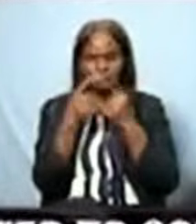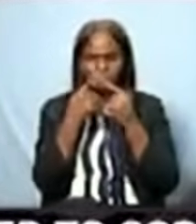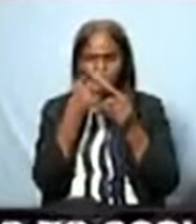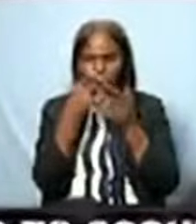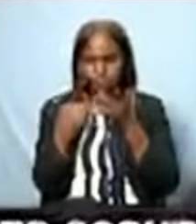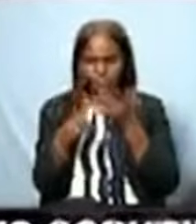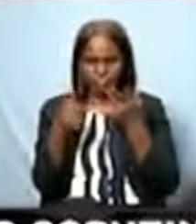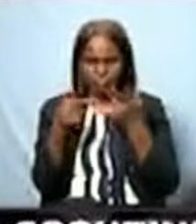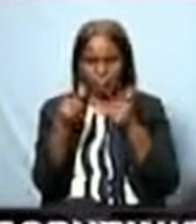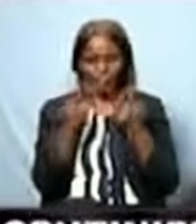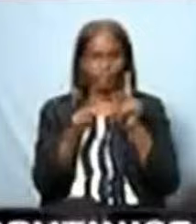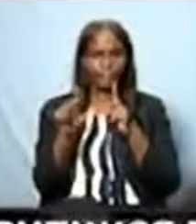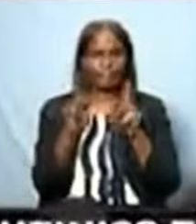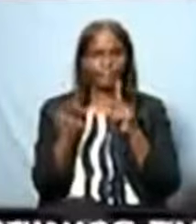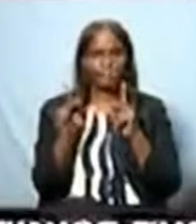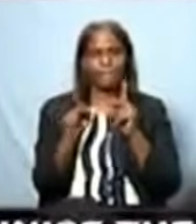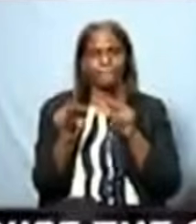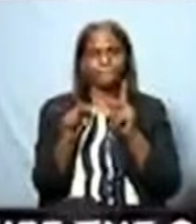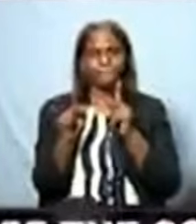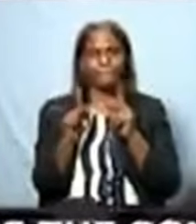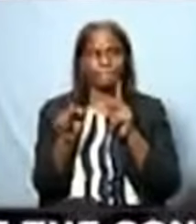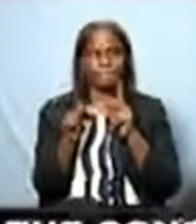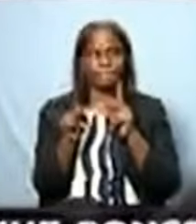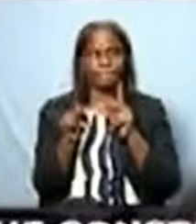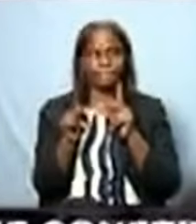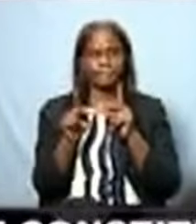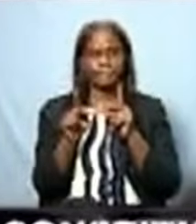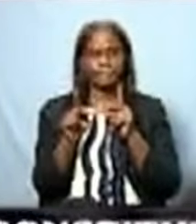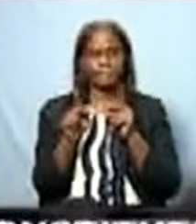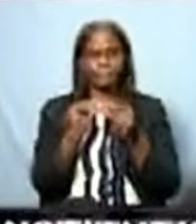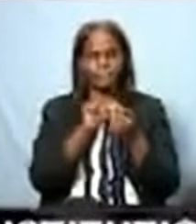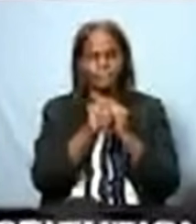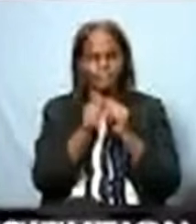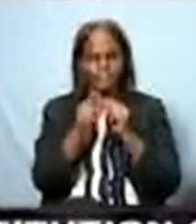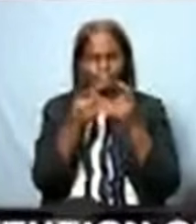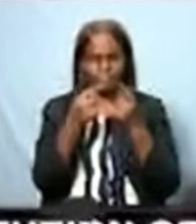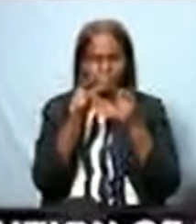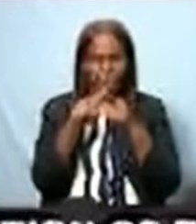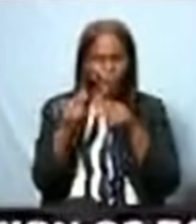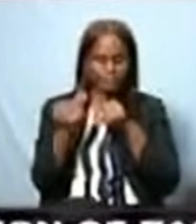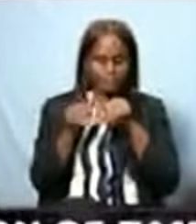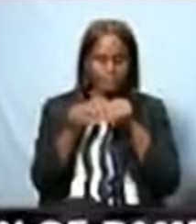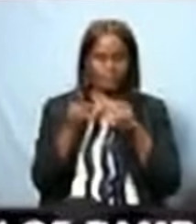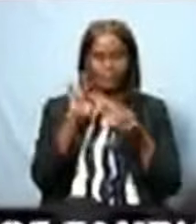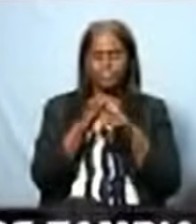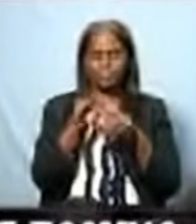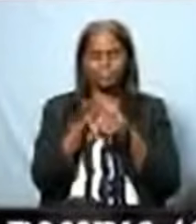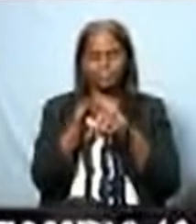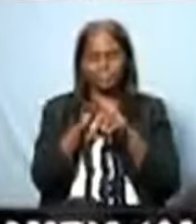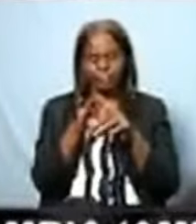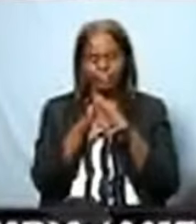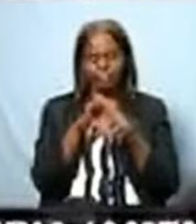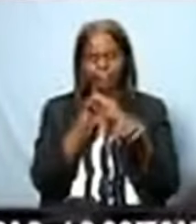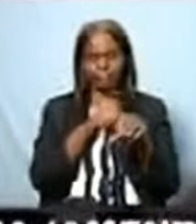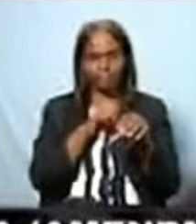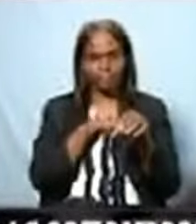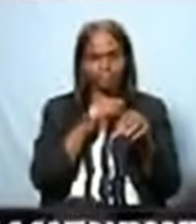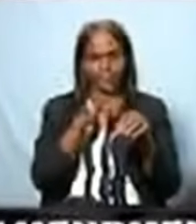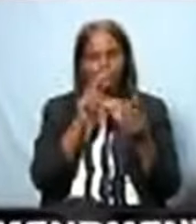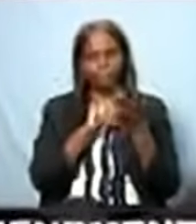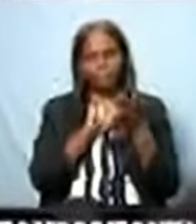the people, that was because this article was attempting to avoid by-elections in an event of